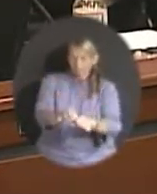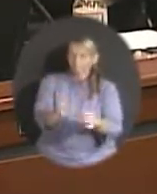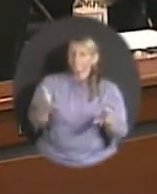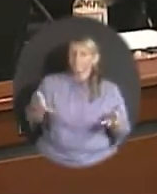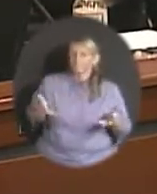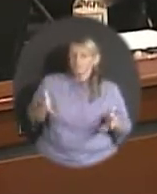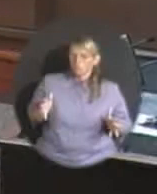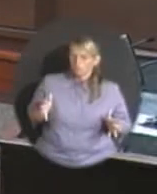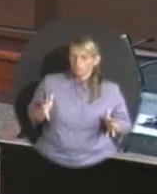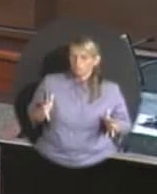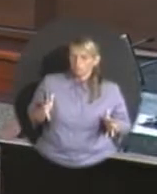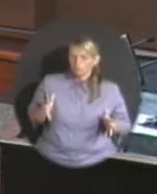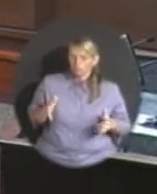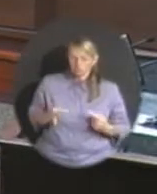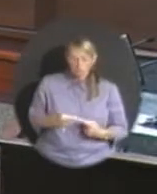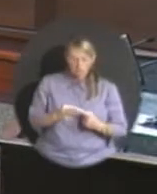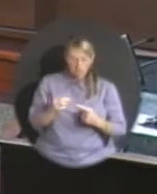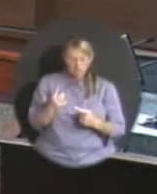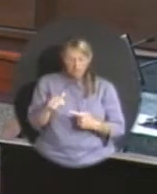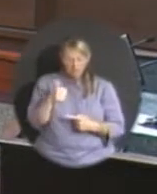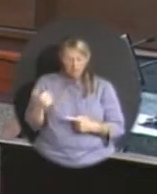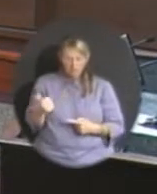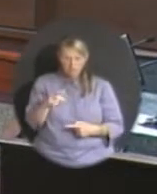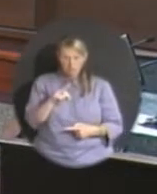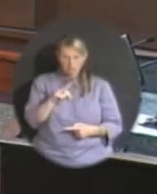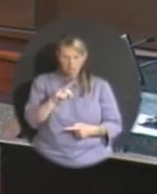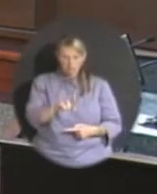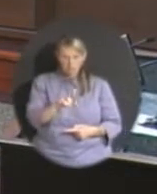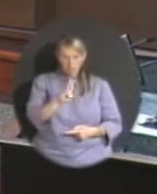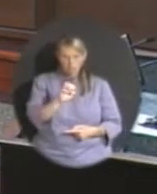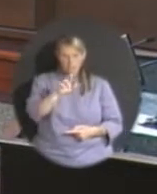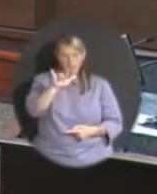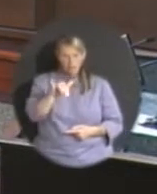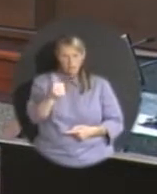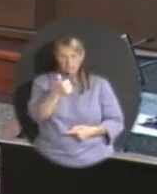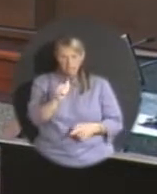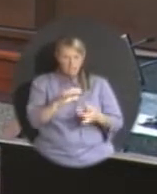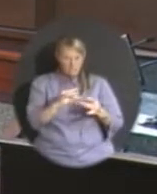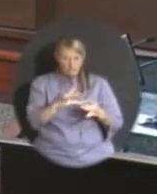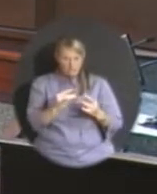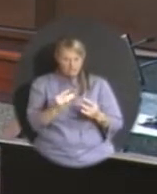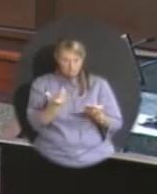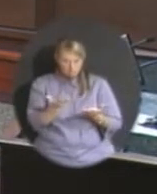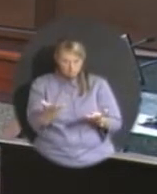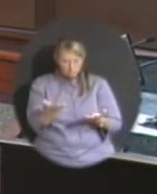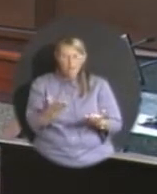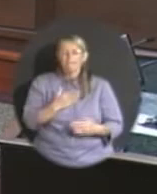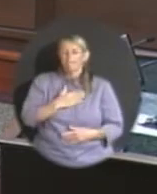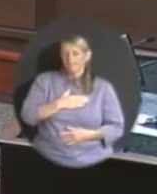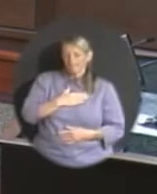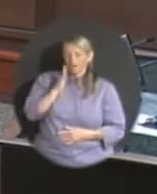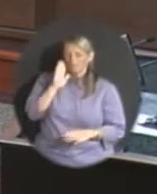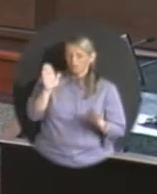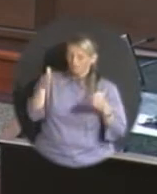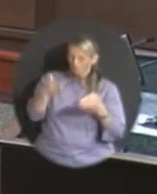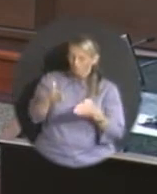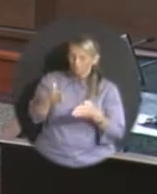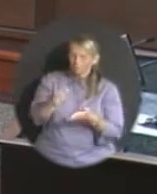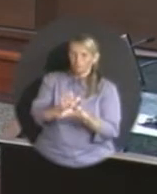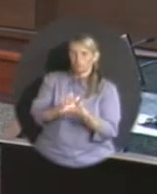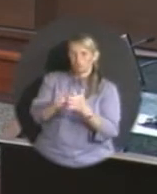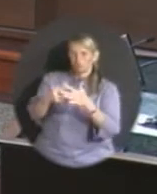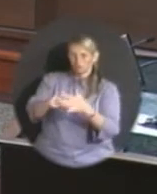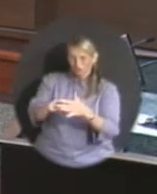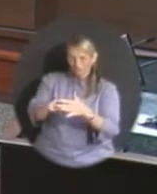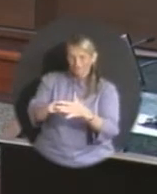So unless there's anything else, Dr. Berry, do you have some comments for us? Well, my comments obviously will focus on the start of school. We